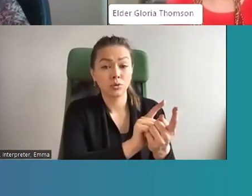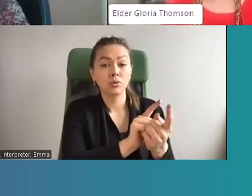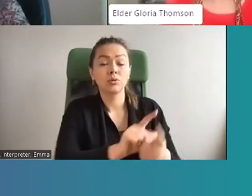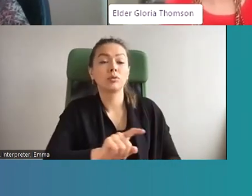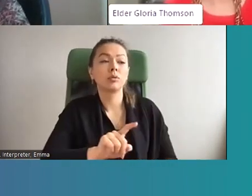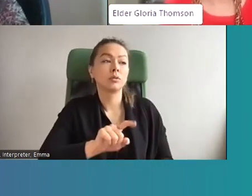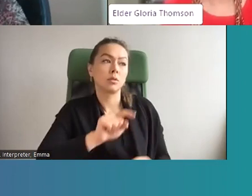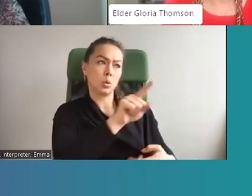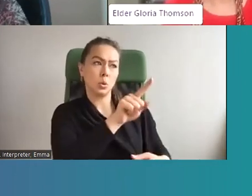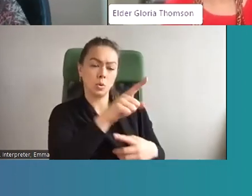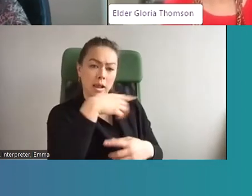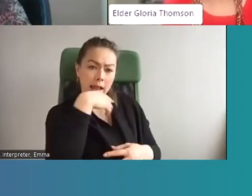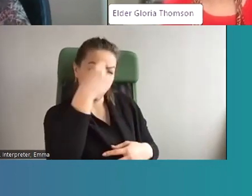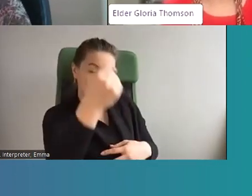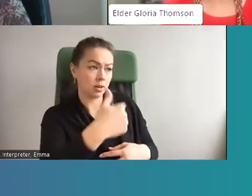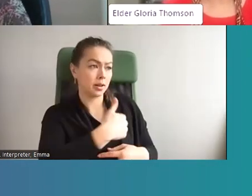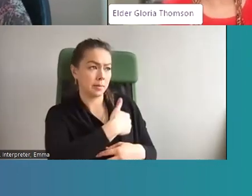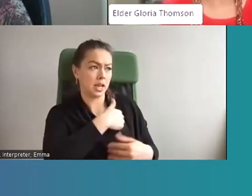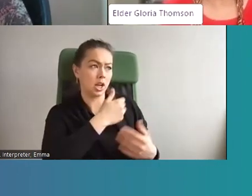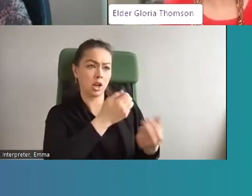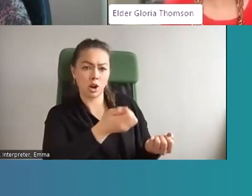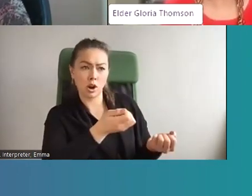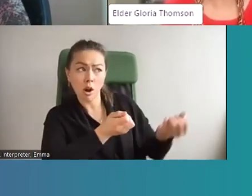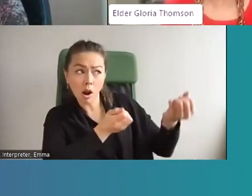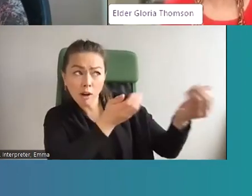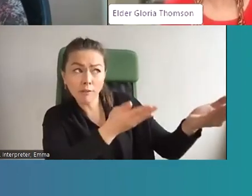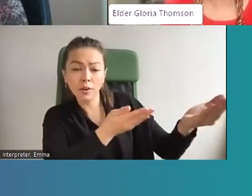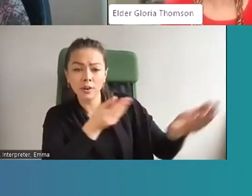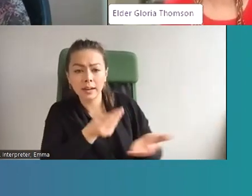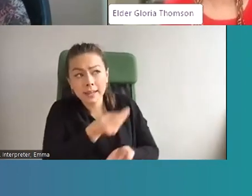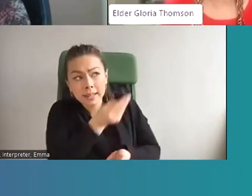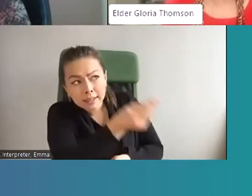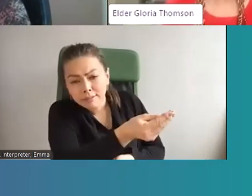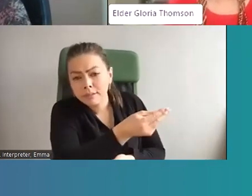to, what would I offer you as obviously we know